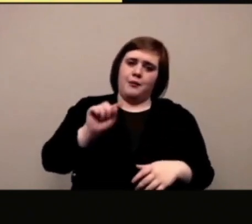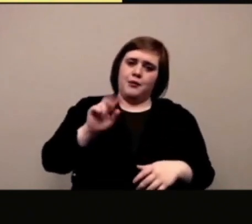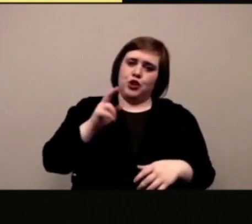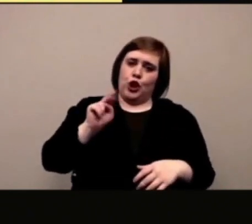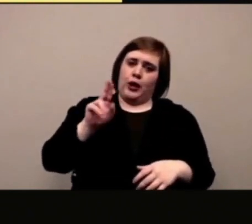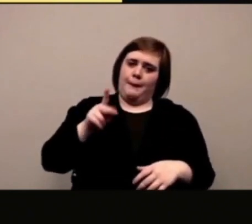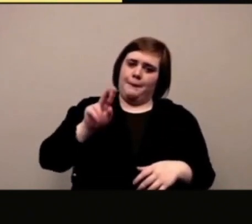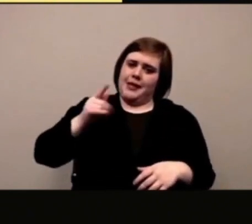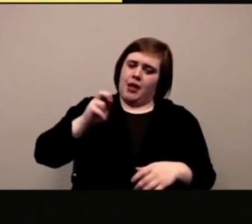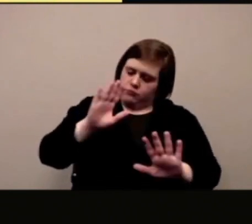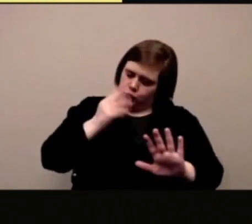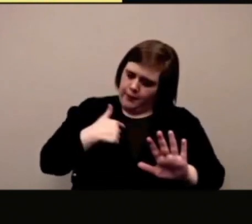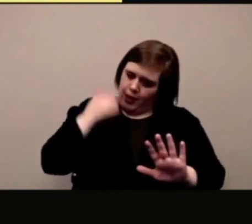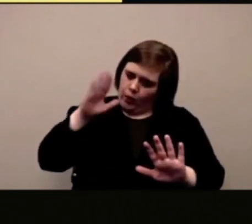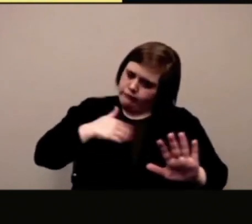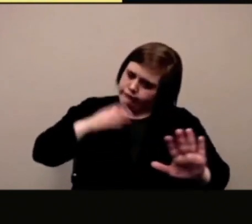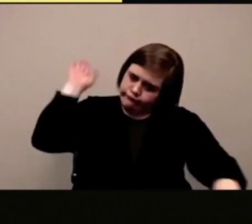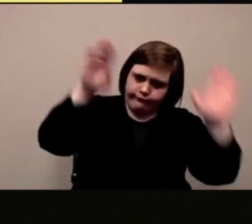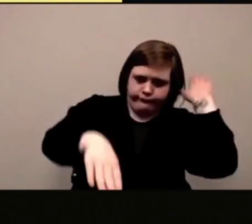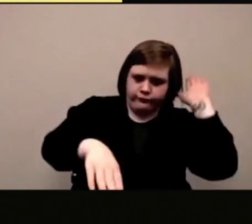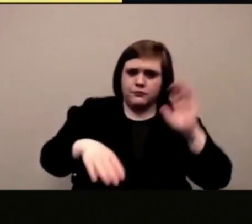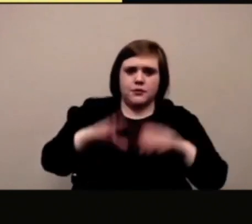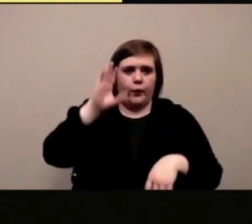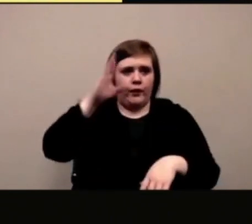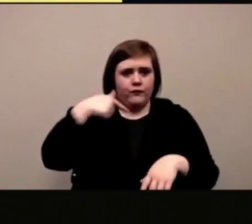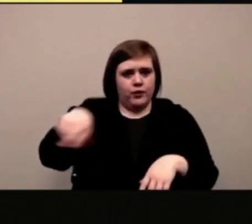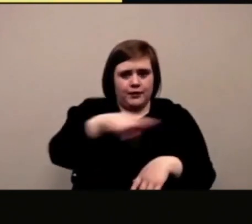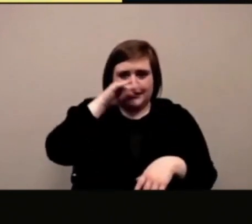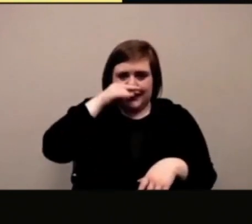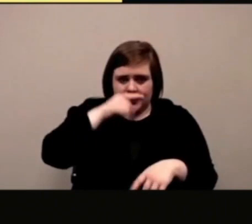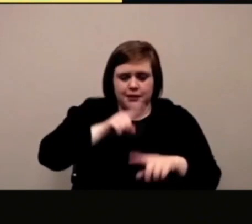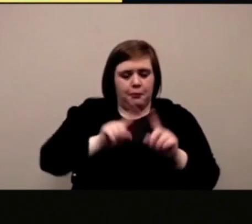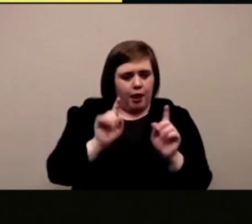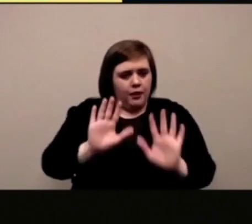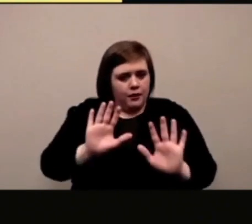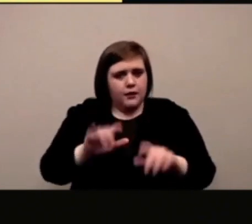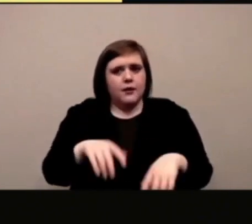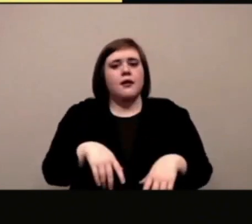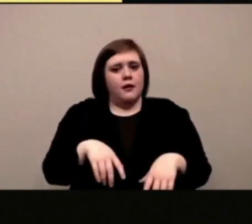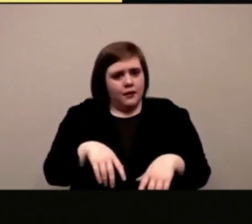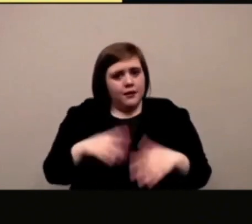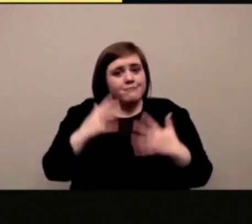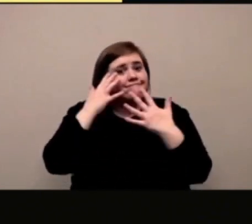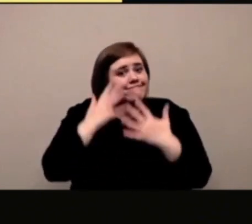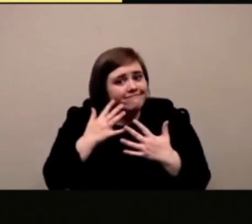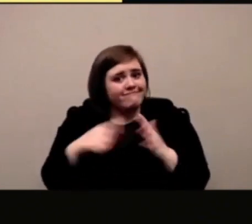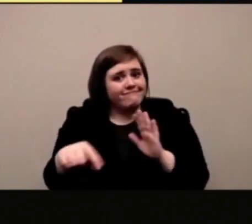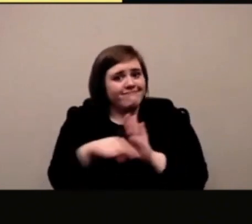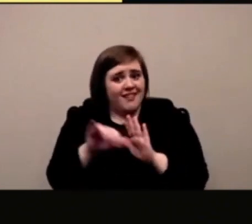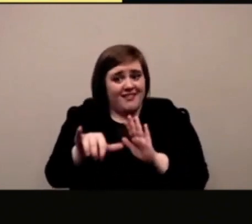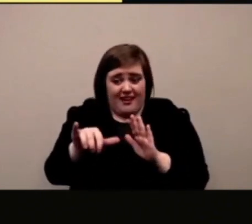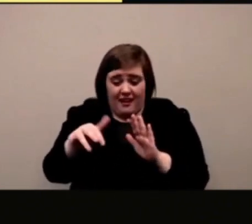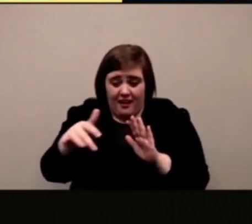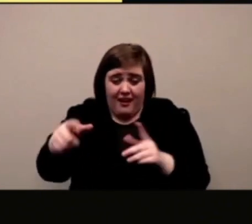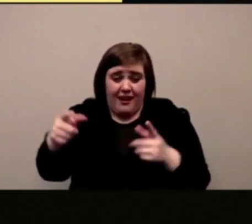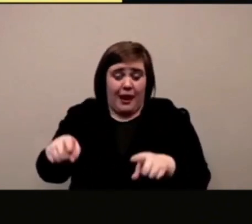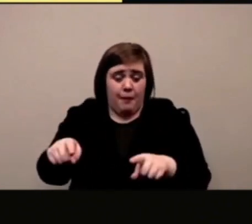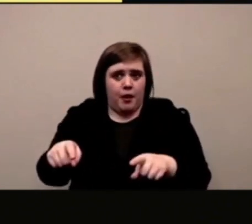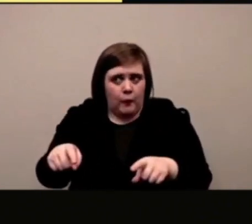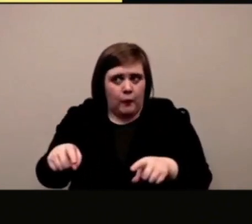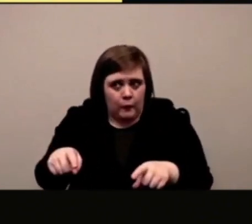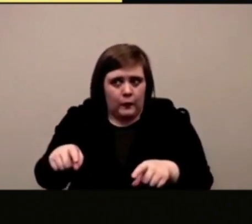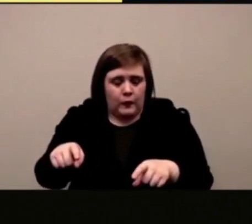want me to do this, I'm going to go full throttle for these kids. But unfortunately, that once that happens, that starts to scare a lot of people who,